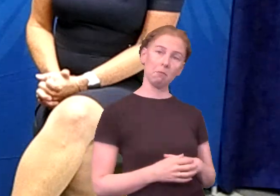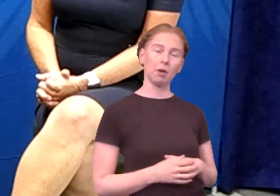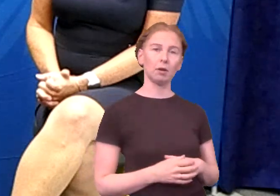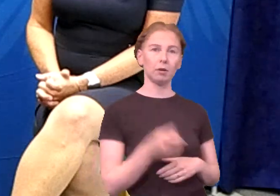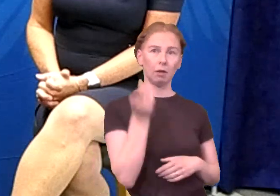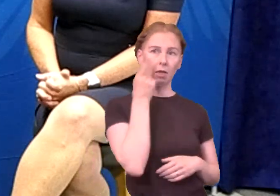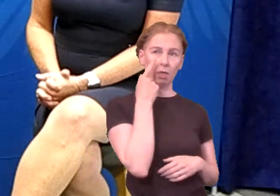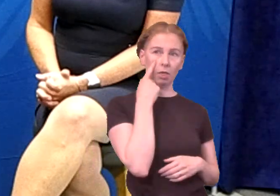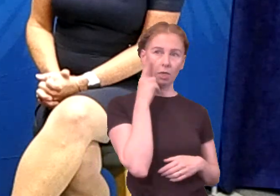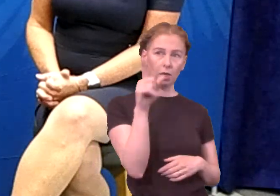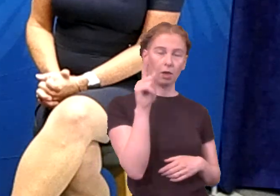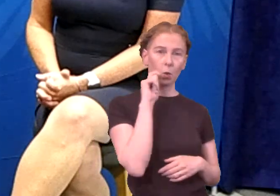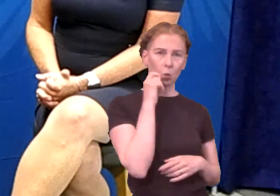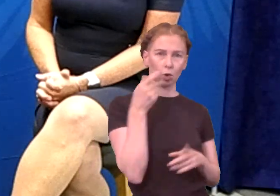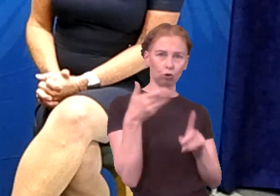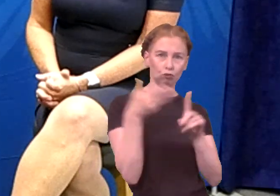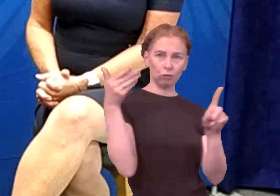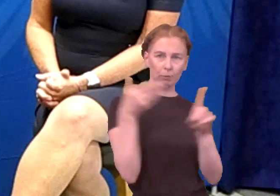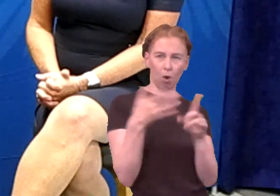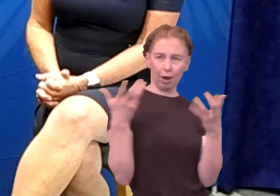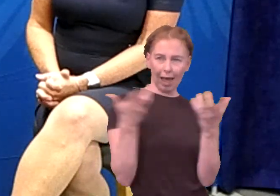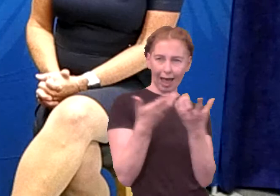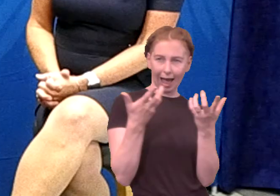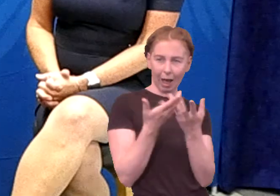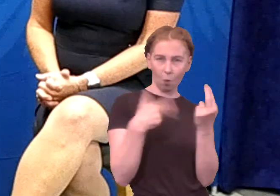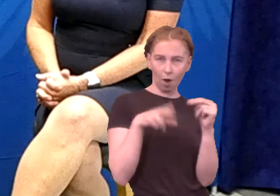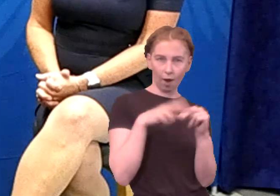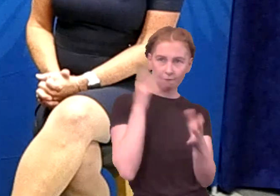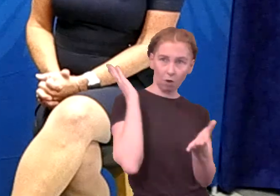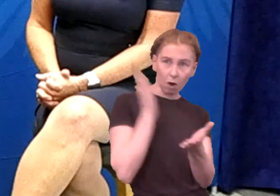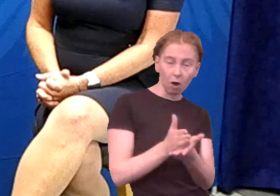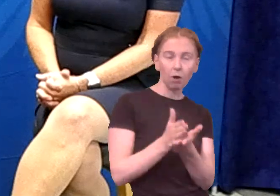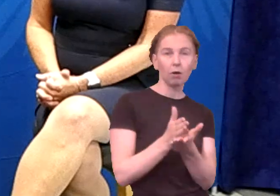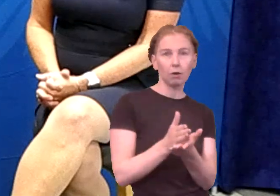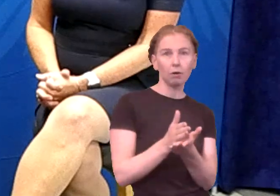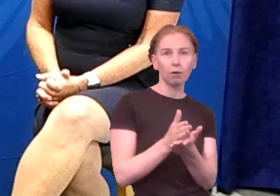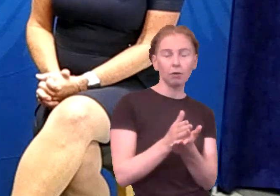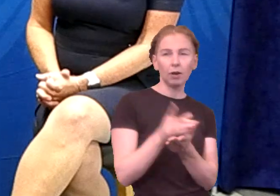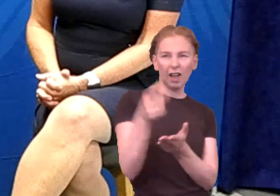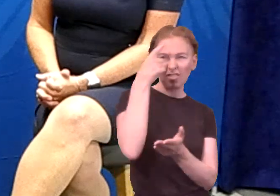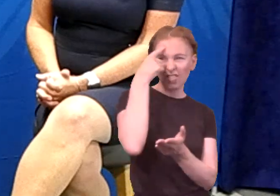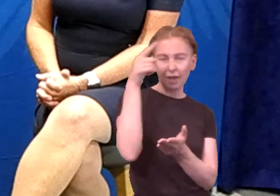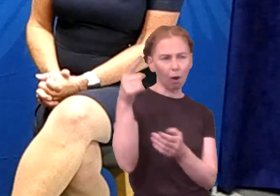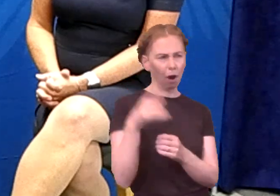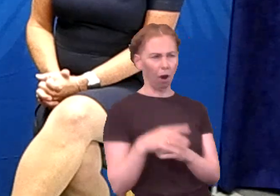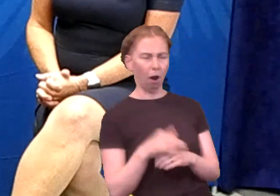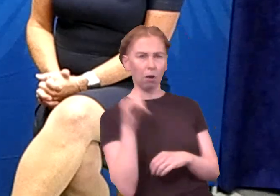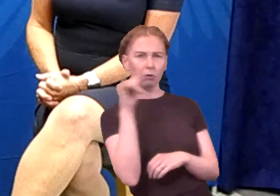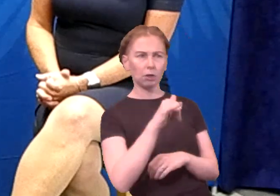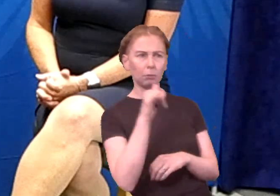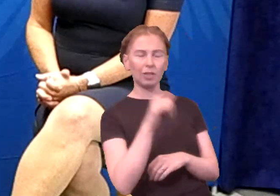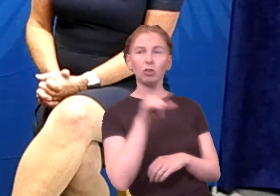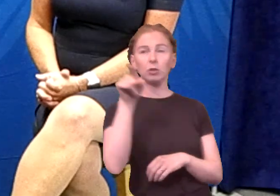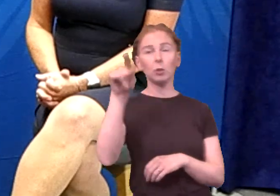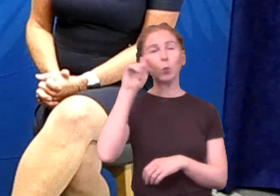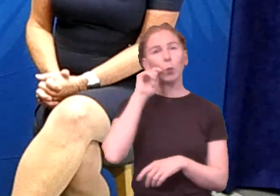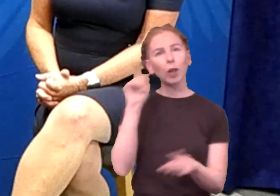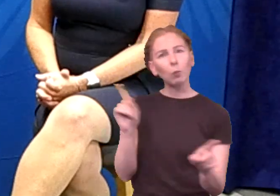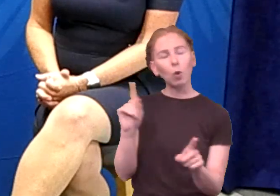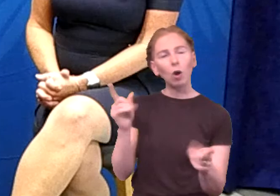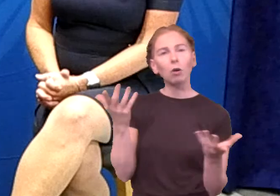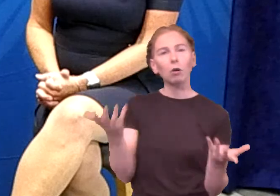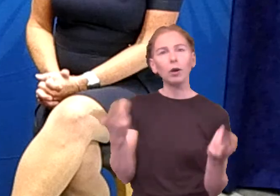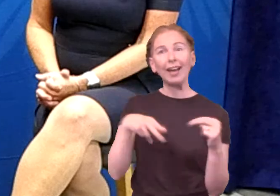they would react to that, and then ultimately feeding that back to that hotel and then management within there to ultimately educate and try and prevent